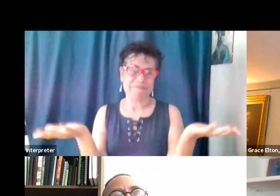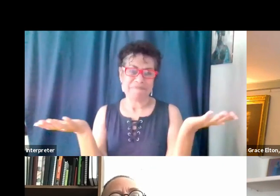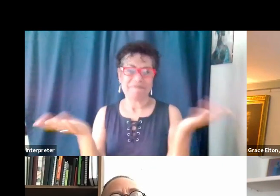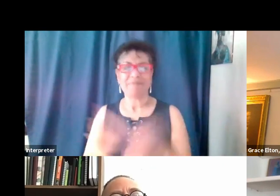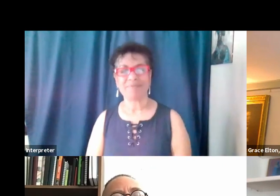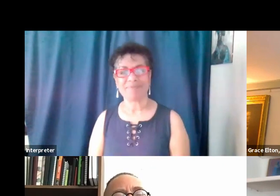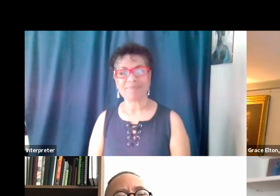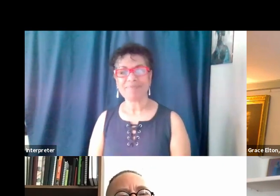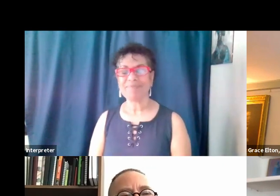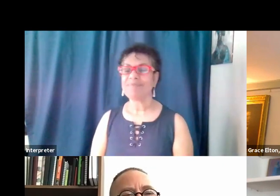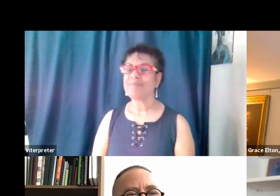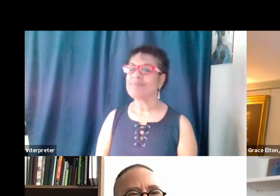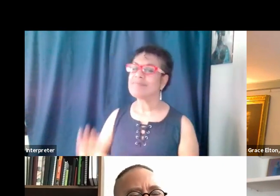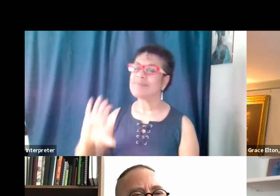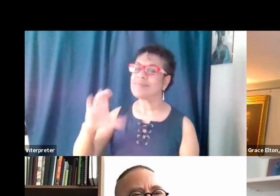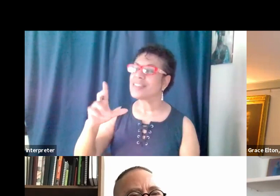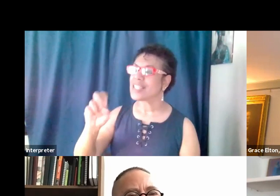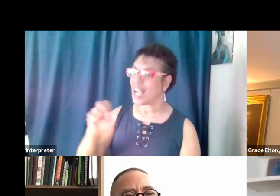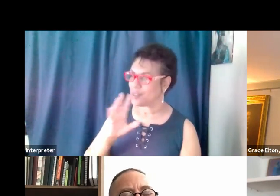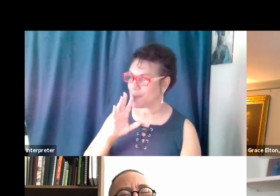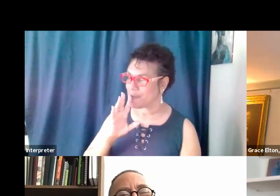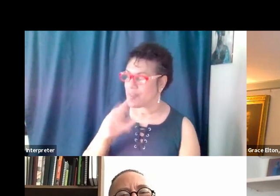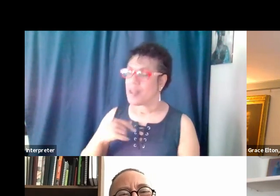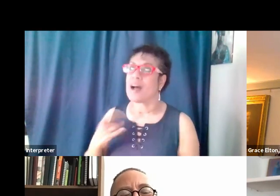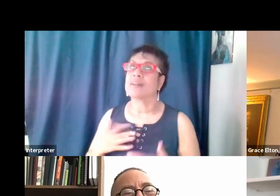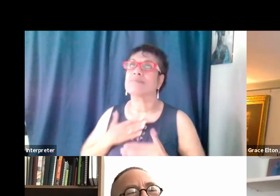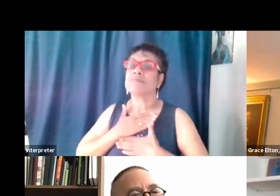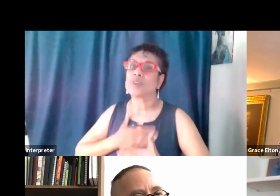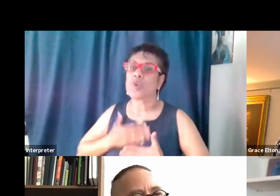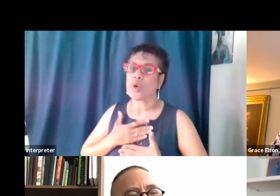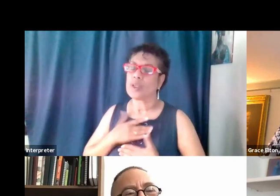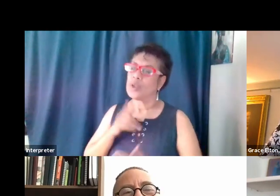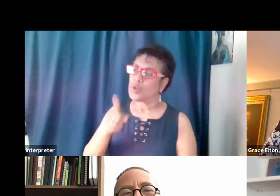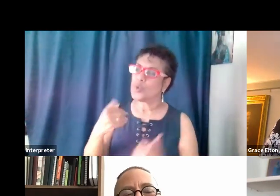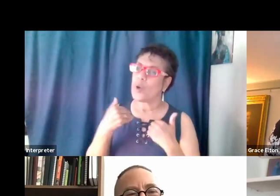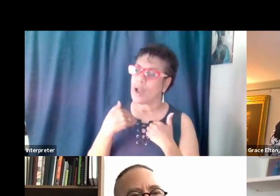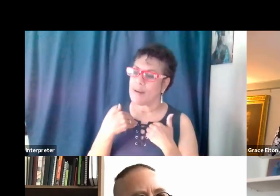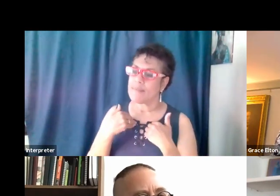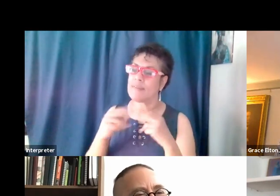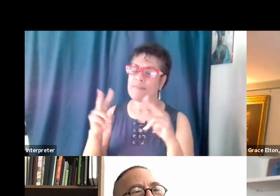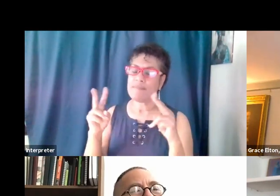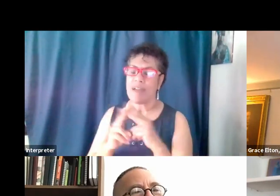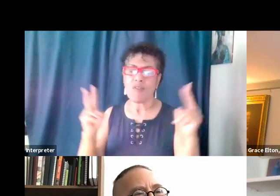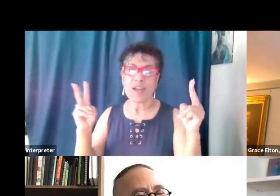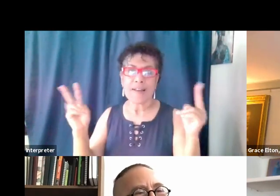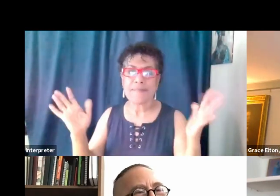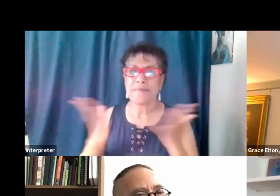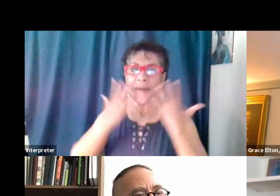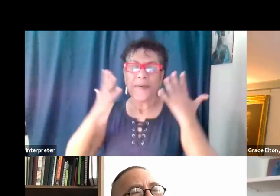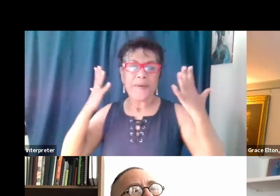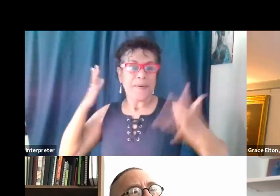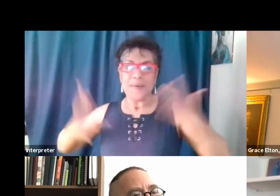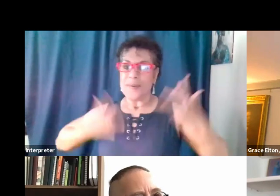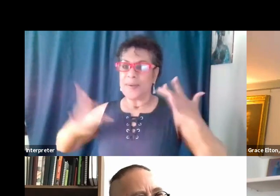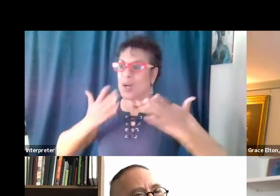I really enjoyed when I had the opportunity to meet. You have a very vivacious, active